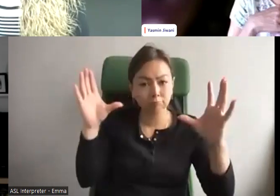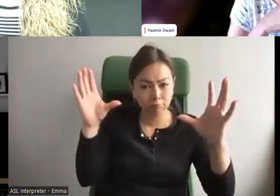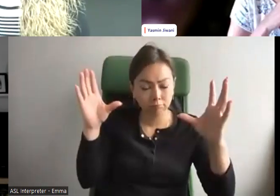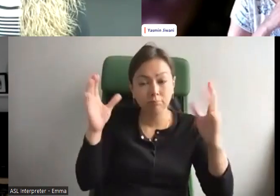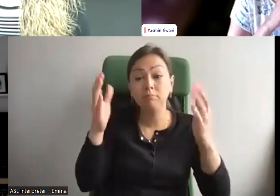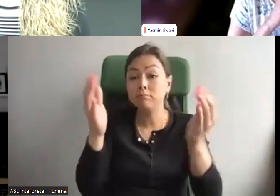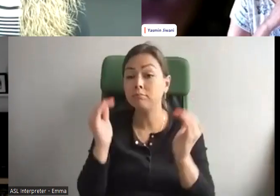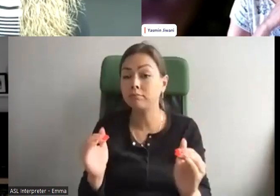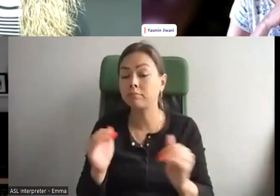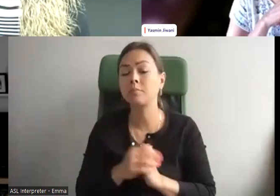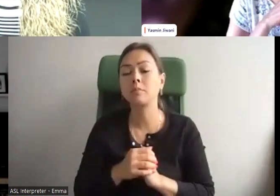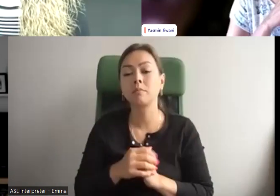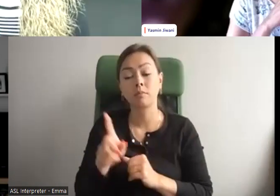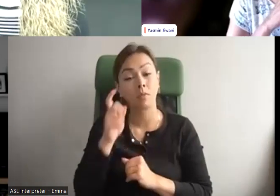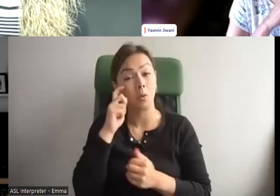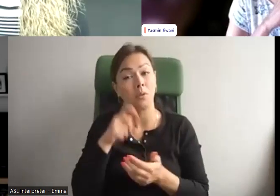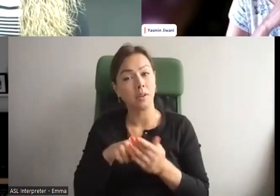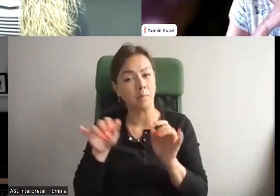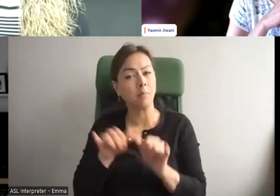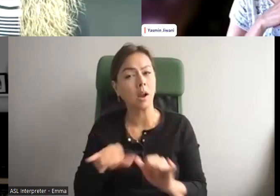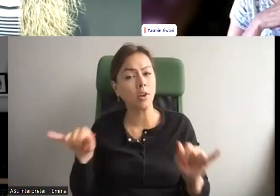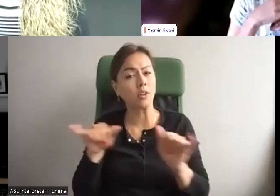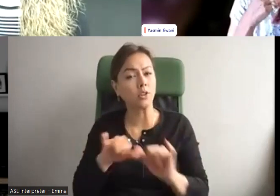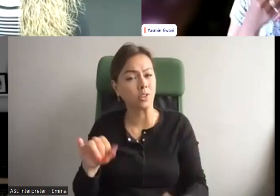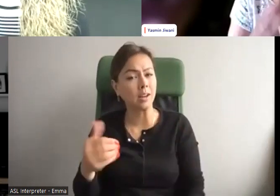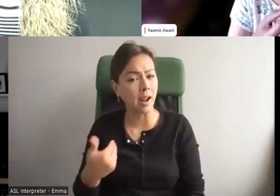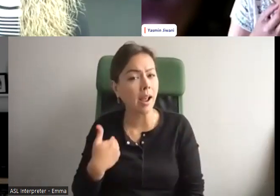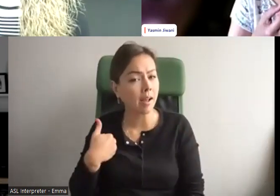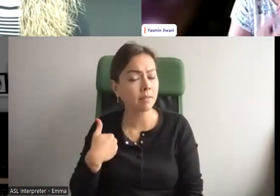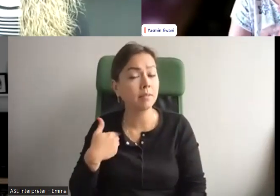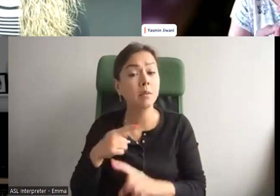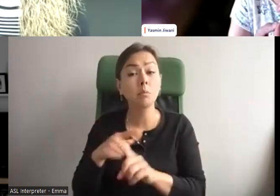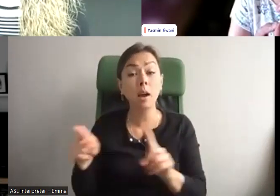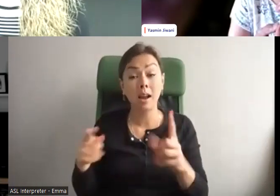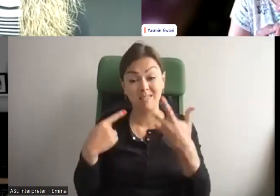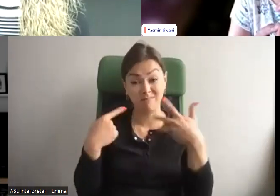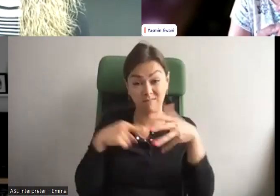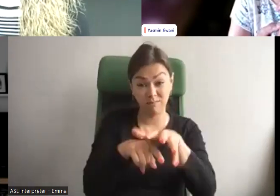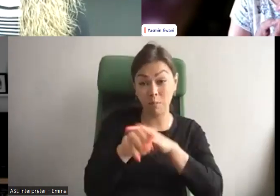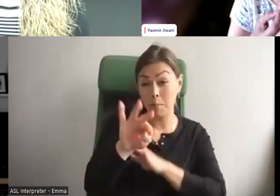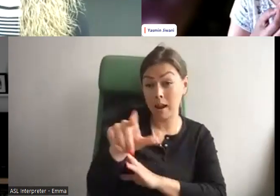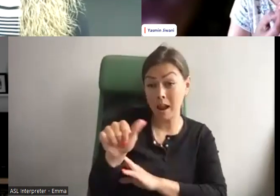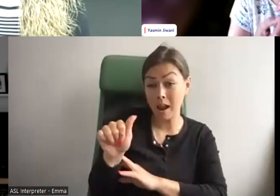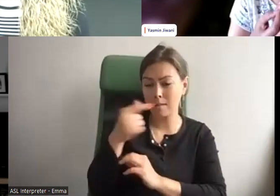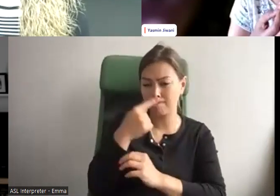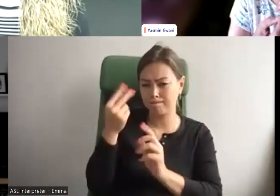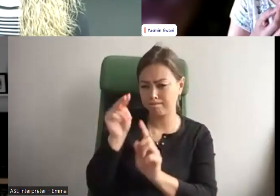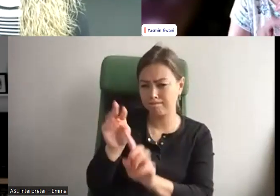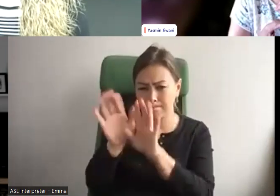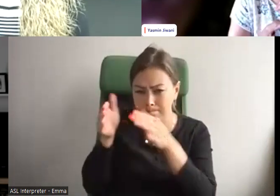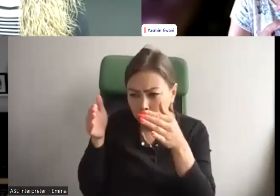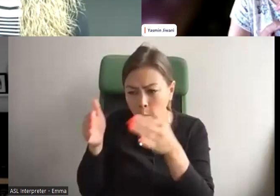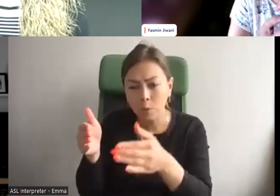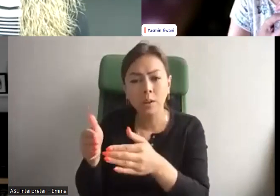are there, the mainstream media tend to focus on what I call episodic instances. So one of